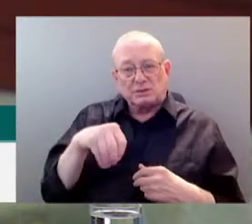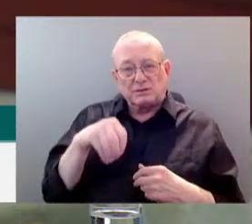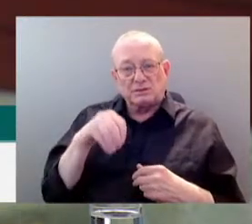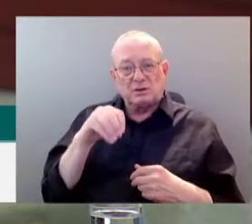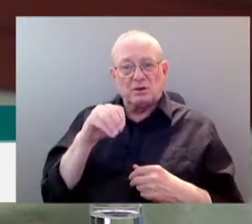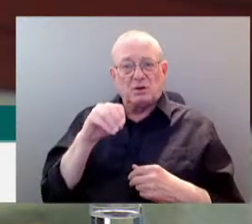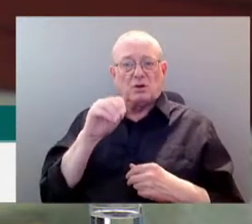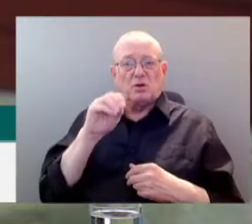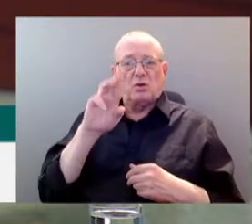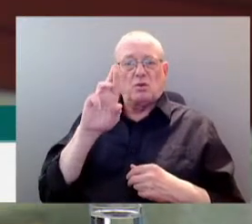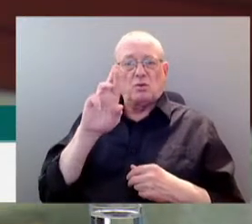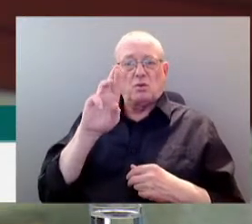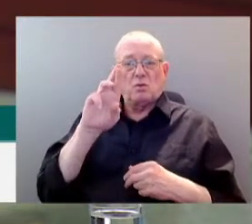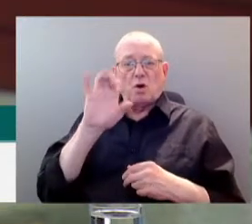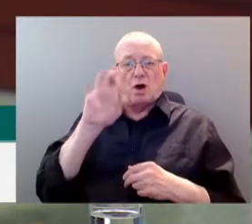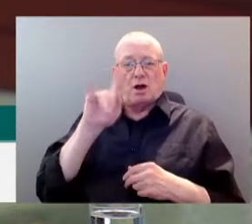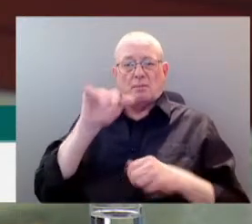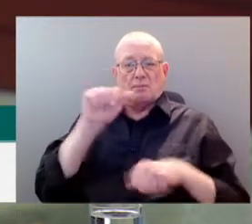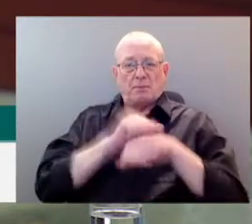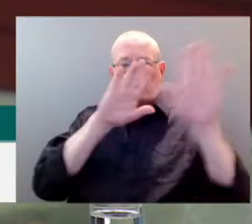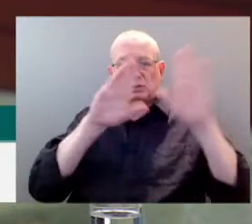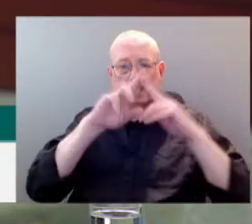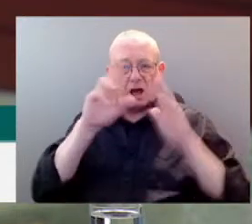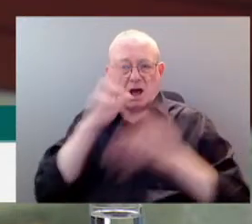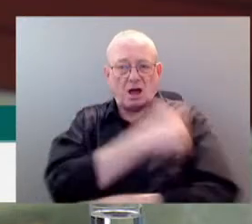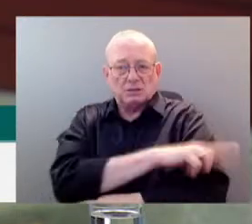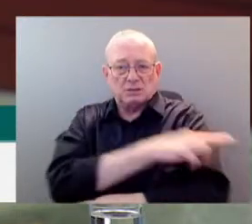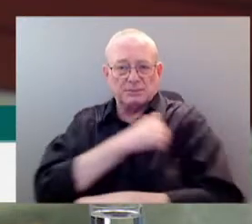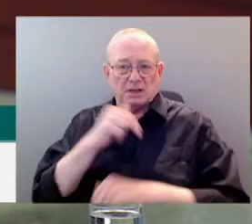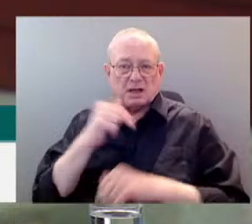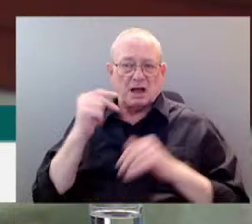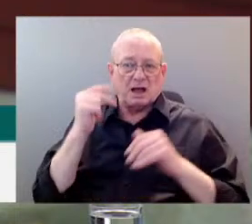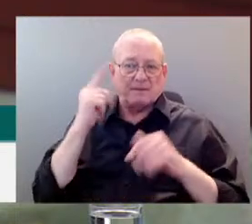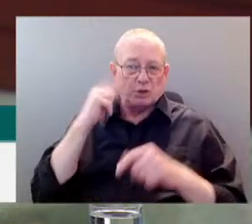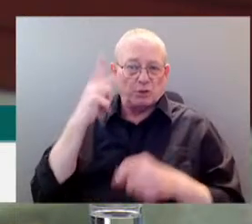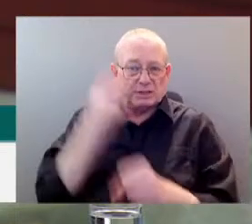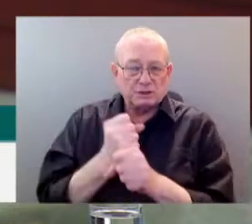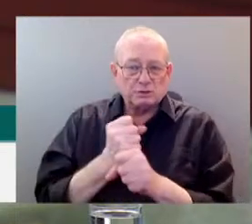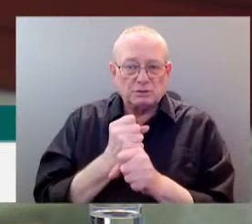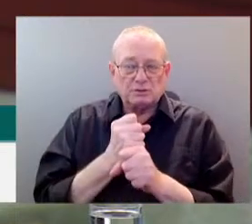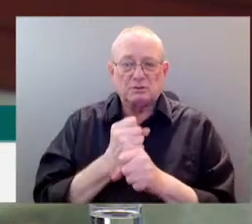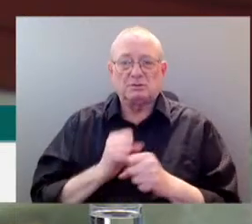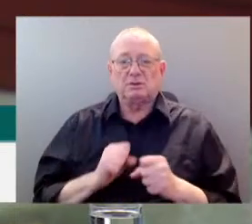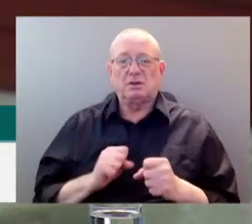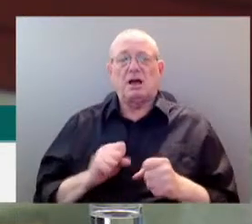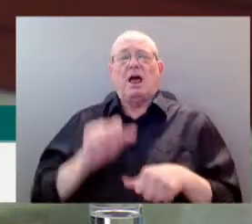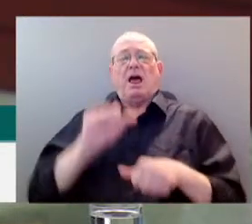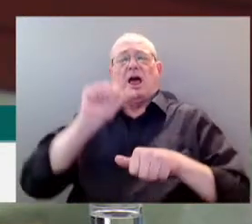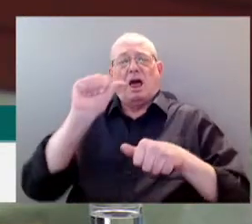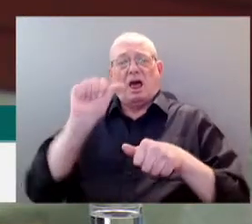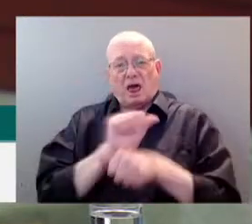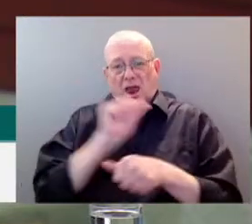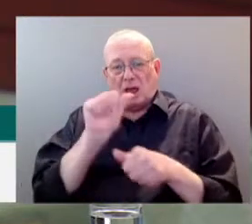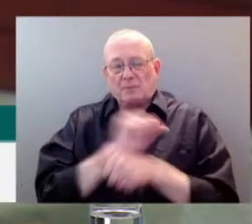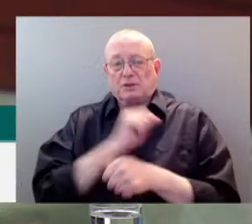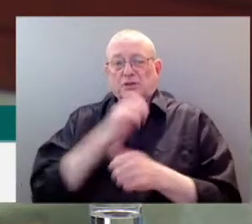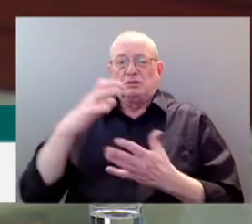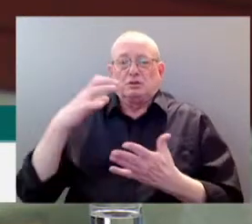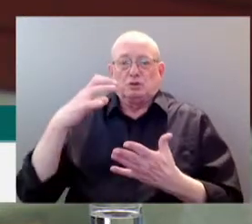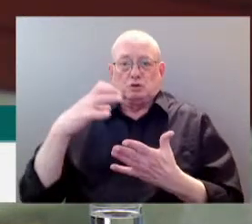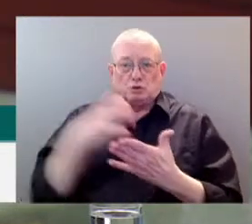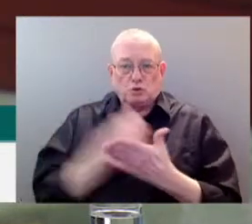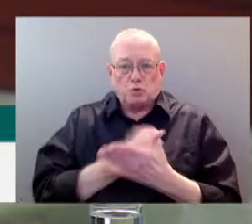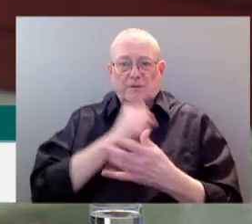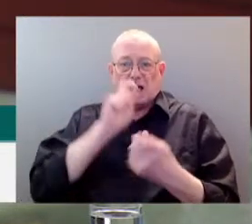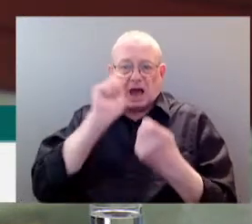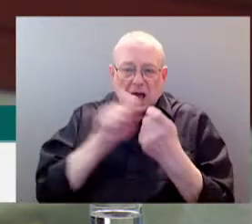for 3 years albertans deserve Quality Health Care in their communities but the UCP is seemingly set on